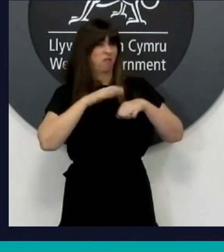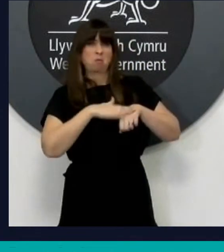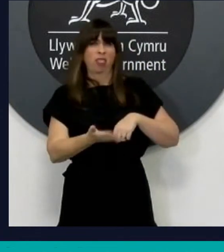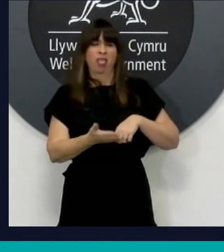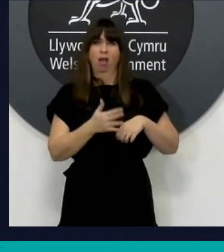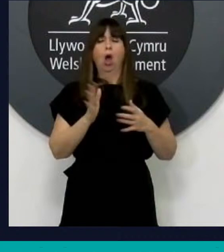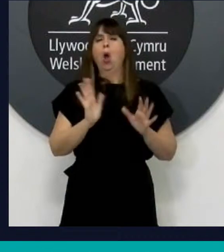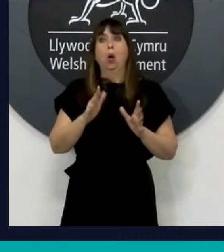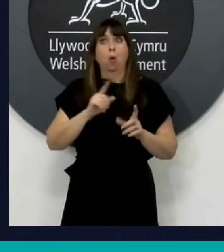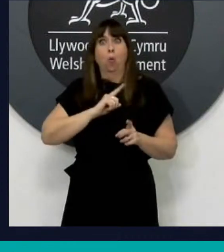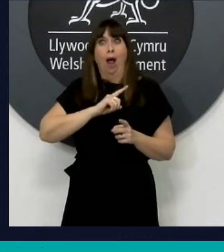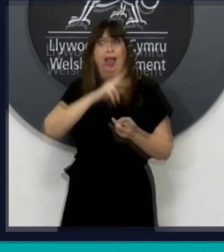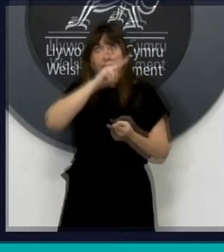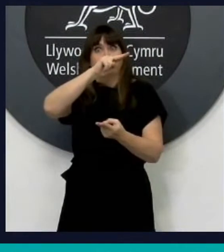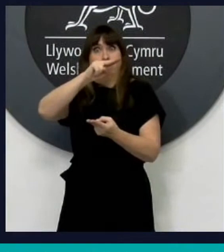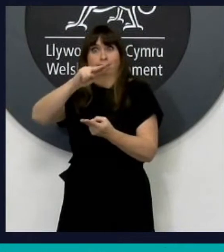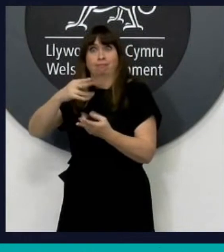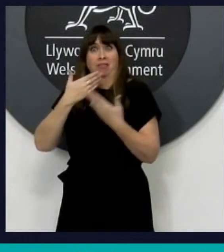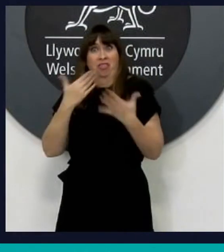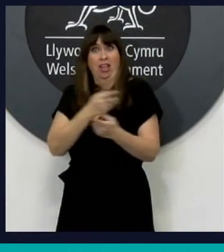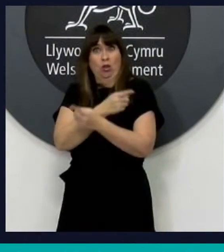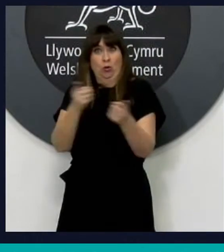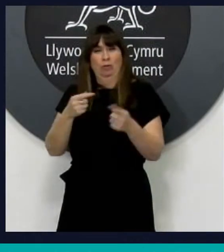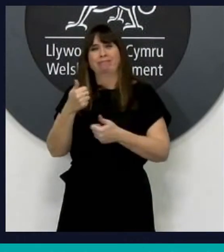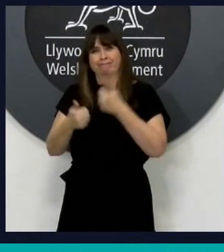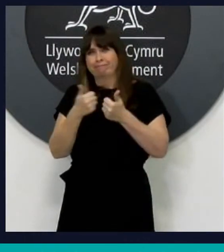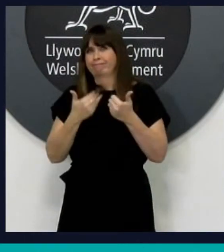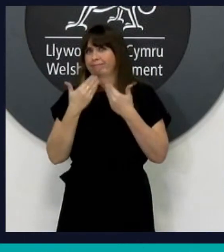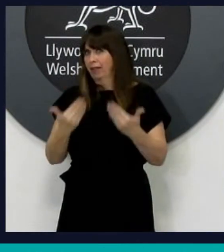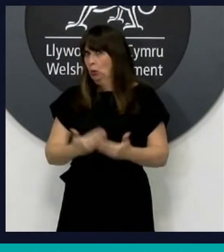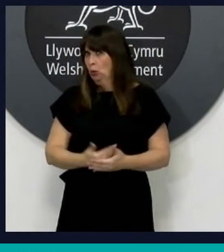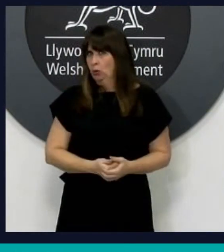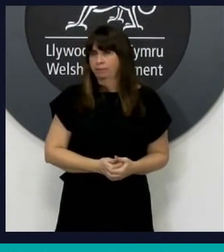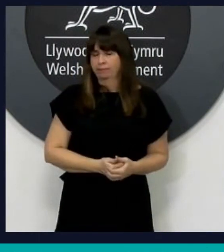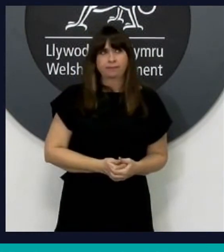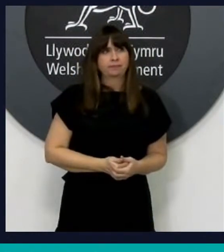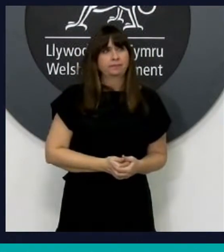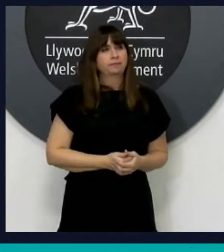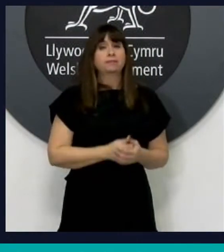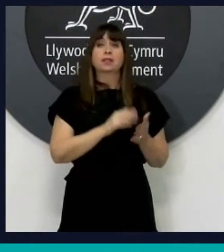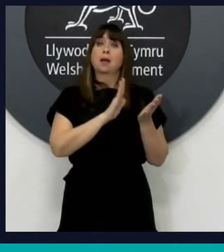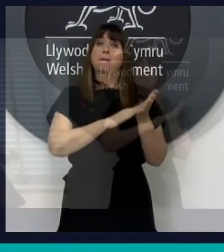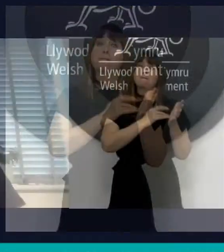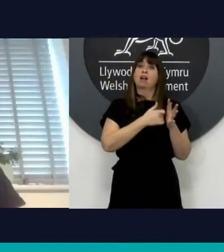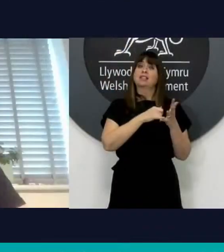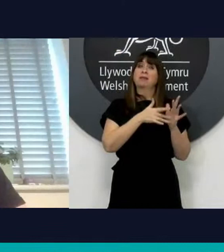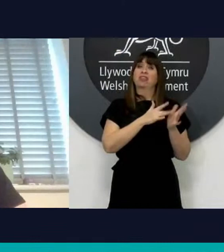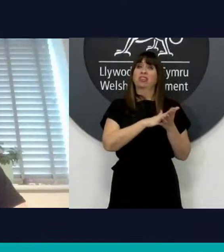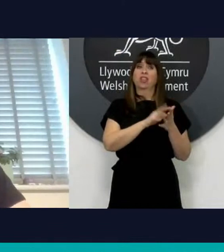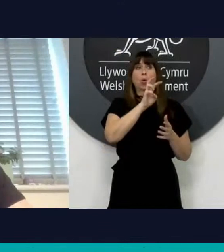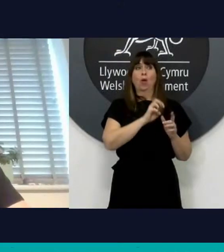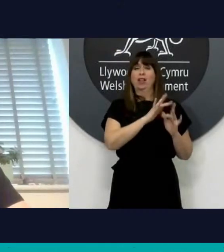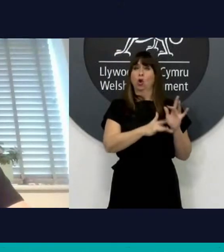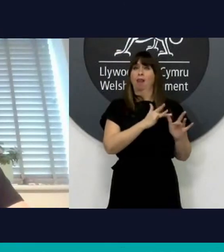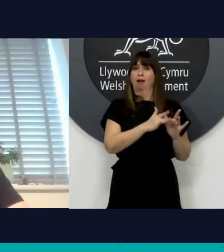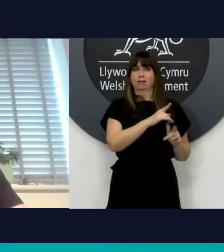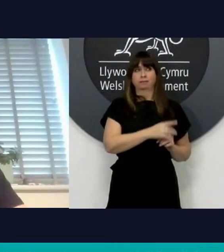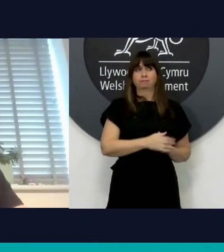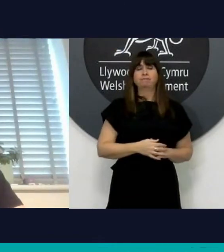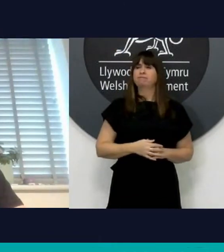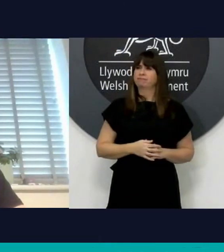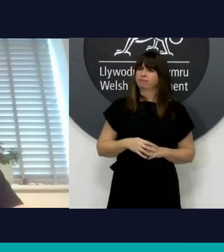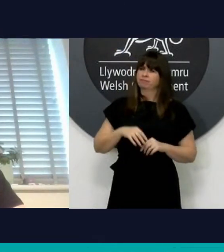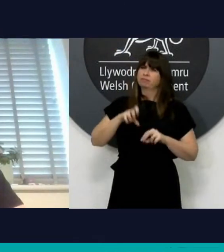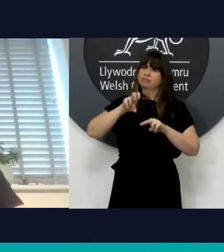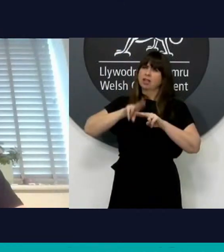effect. Thanks. Mark Smith, Wales Online. Thank you very much indeed, both.